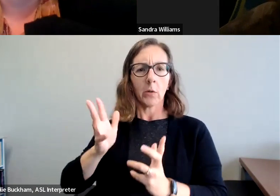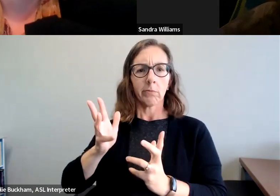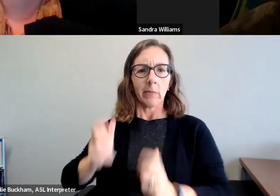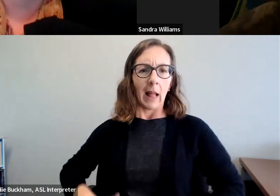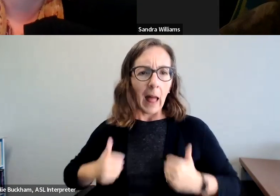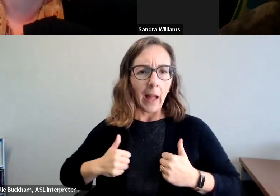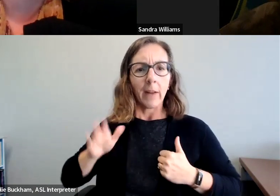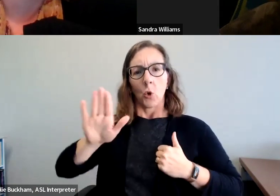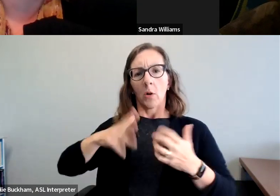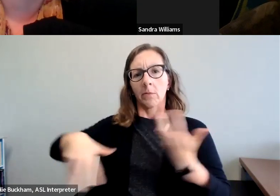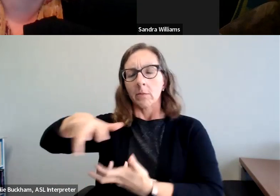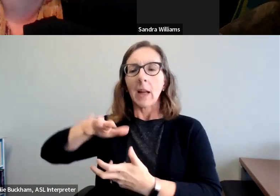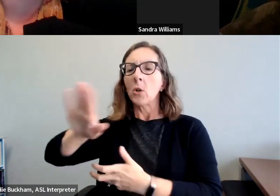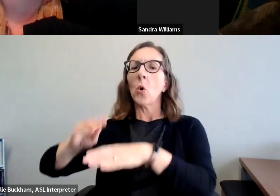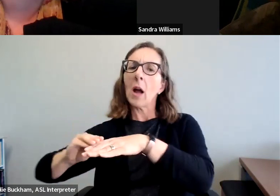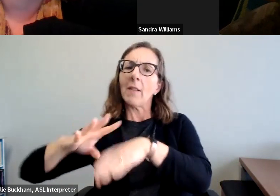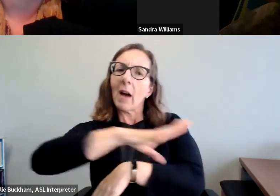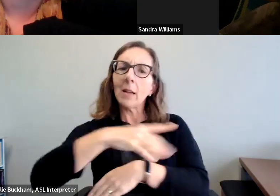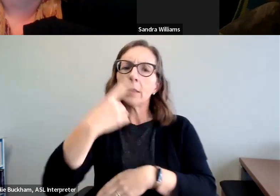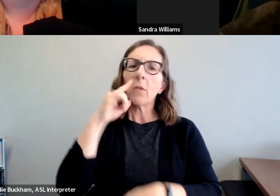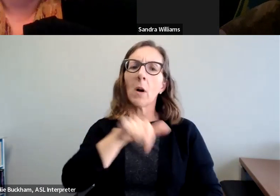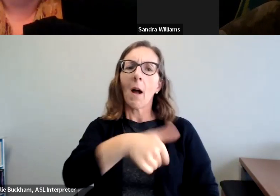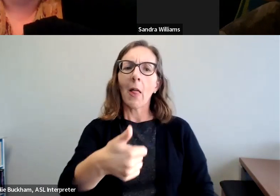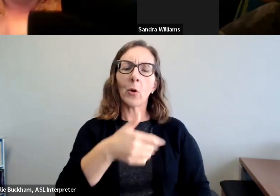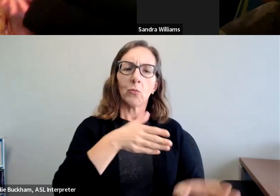about interacting with parents with disabilities?